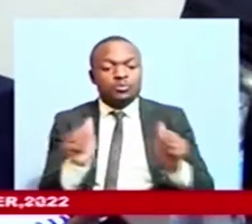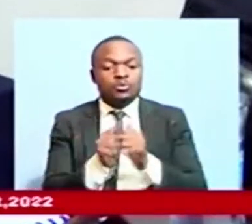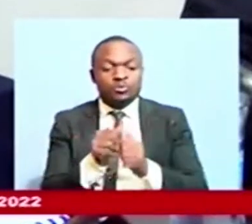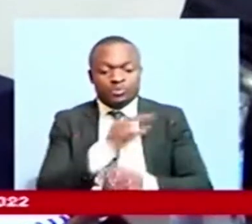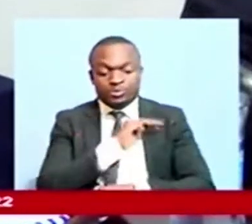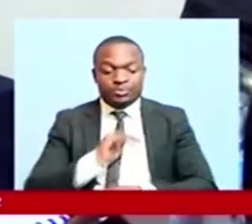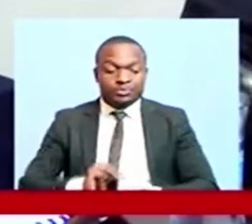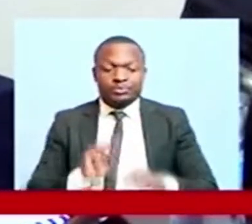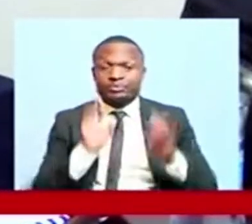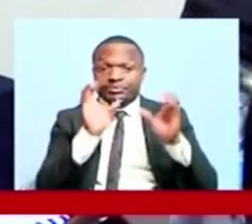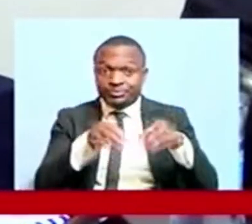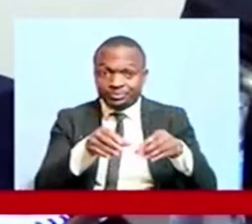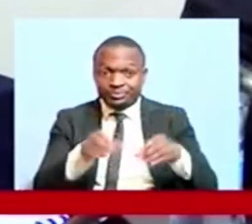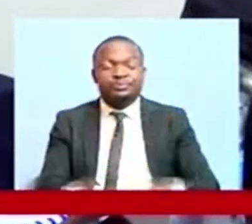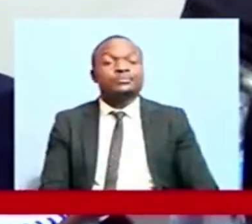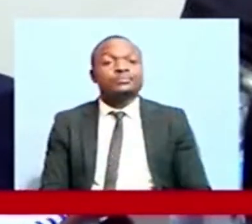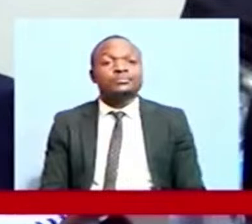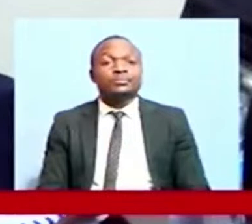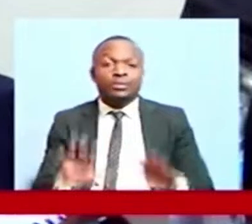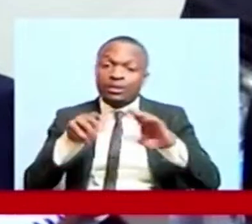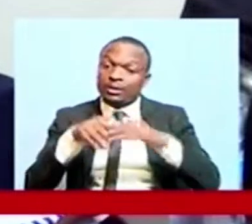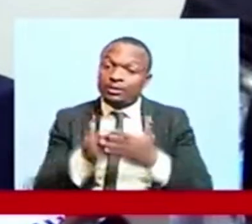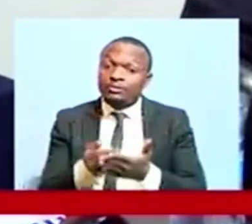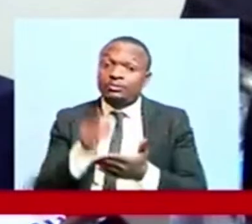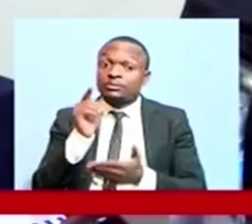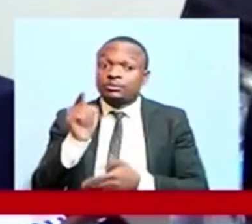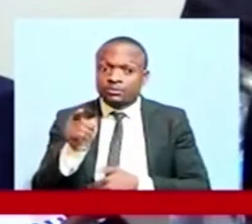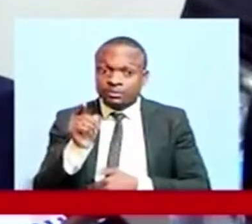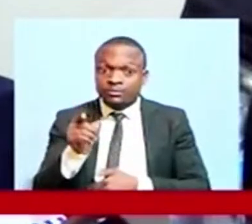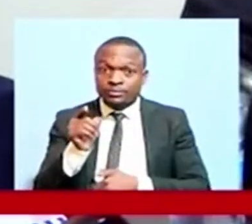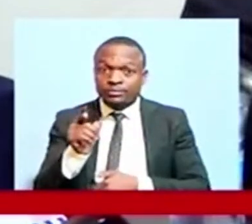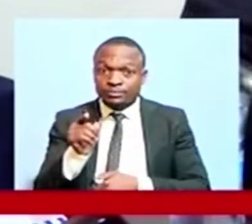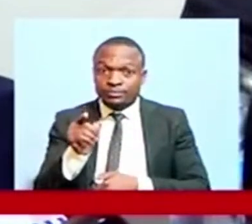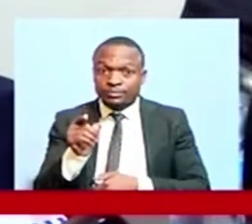club. How do you relate